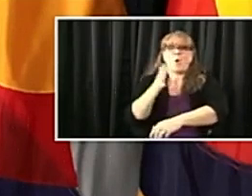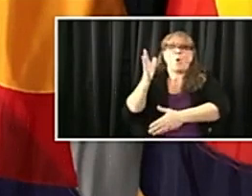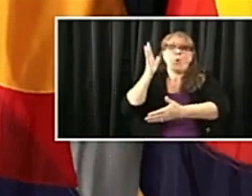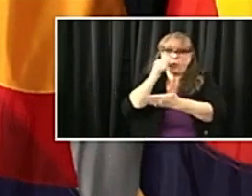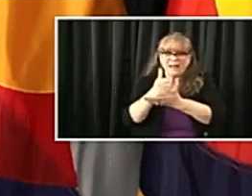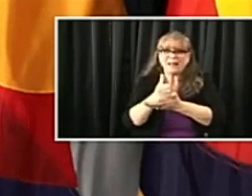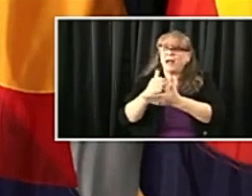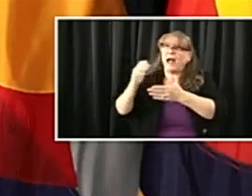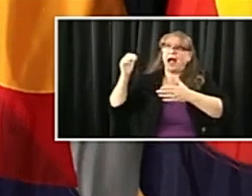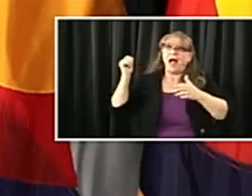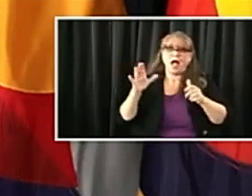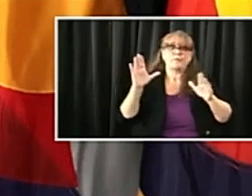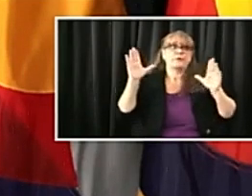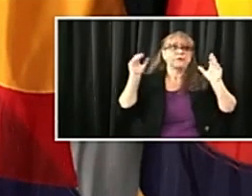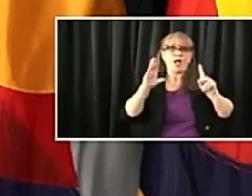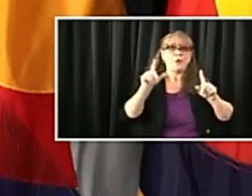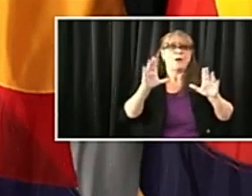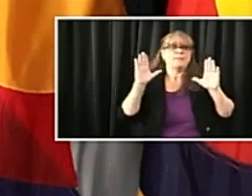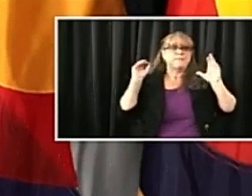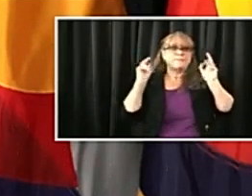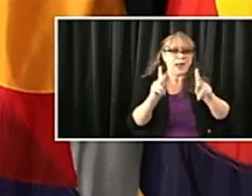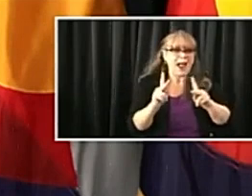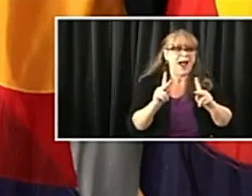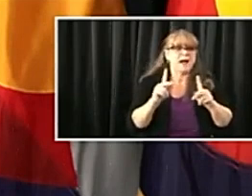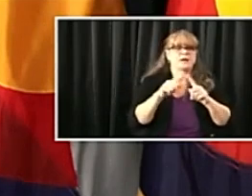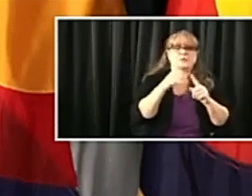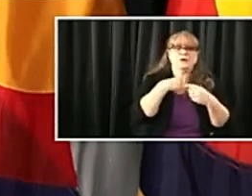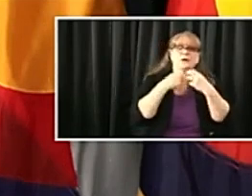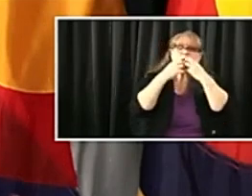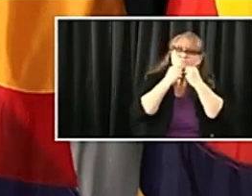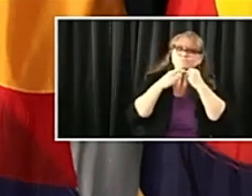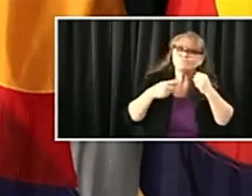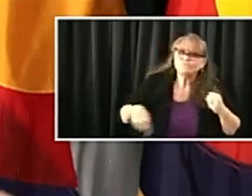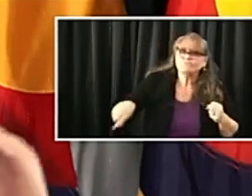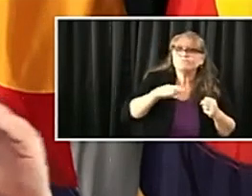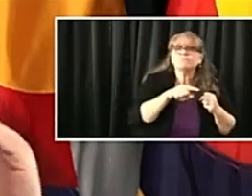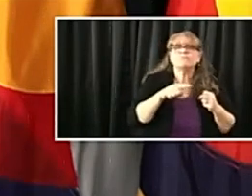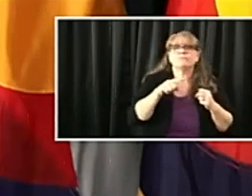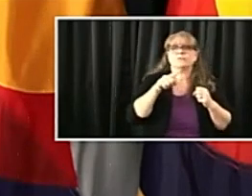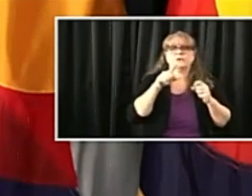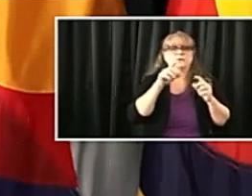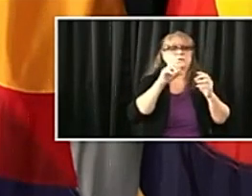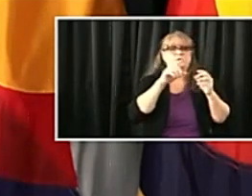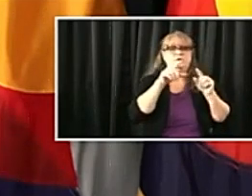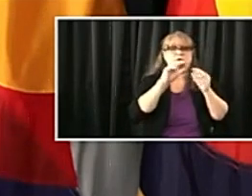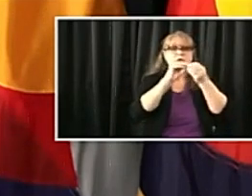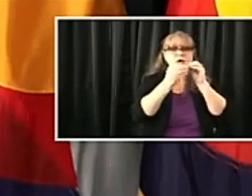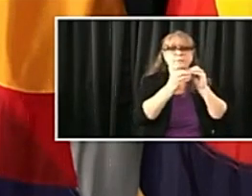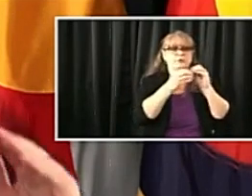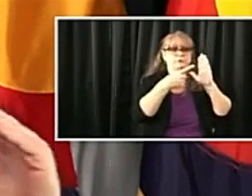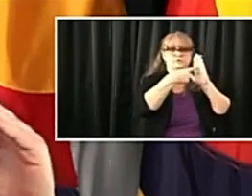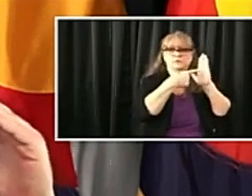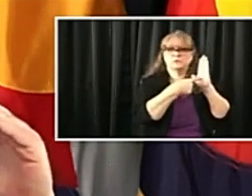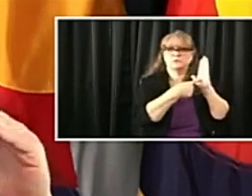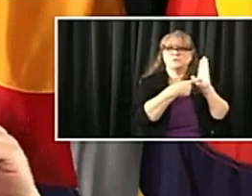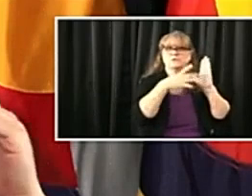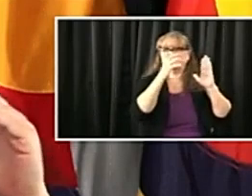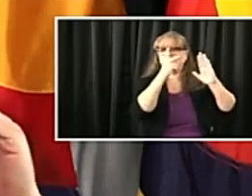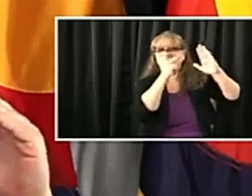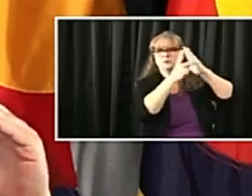information on how they impact modeling data. So right now, remember, I think we're one of the top 10 states or so on a number of